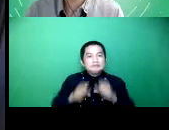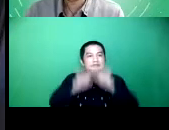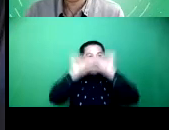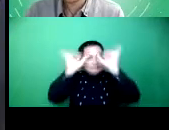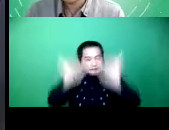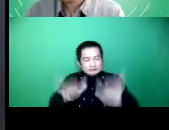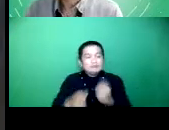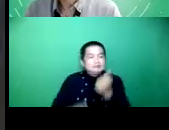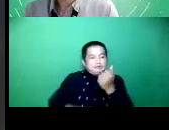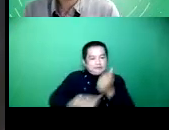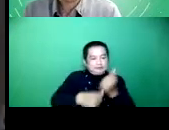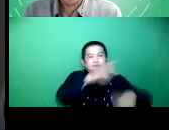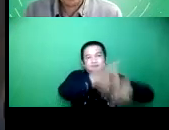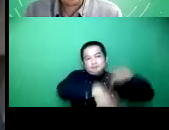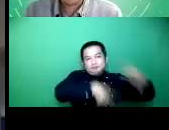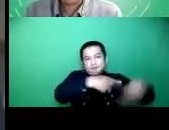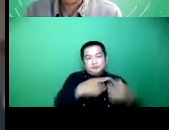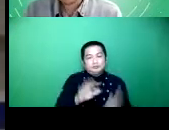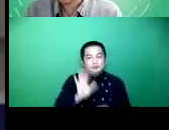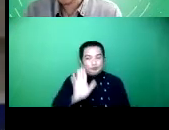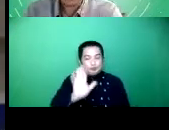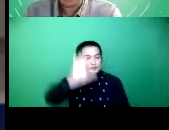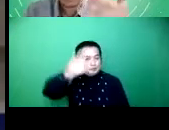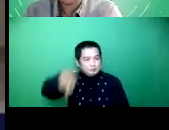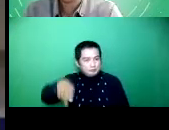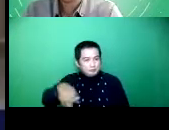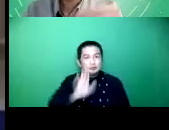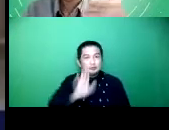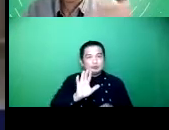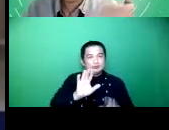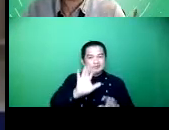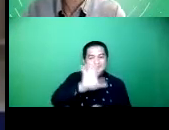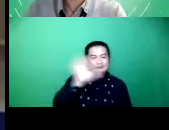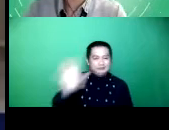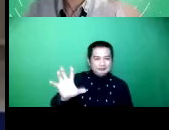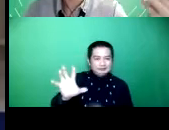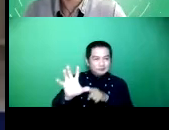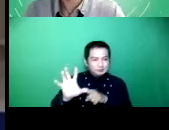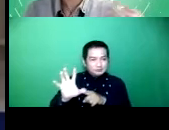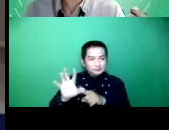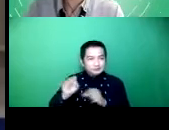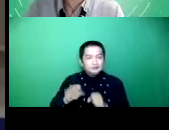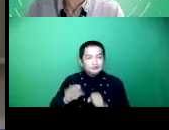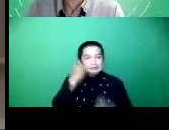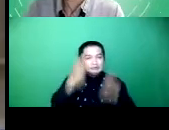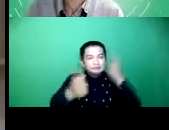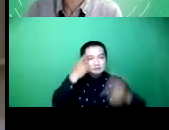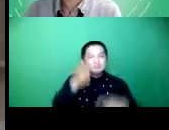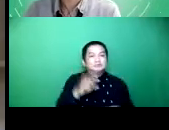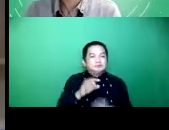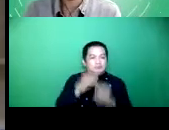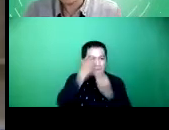living. Your cell phone, your screen that you read, that is assisting you to understand information